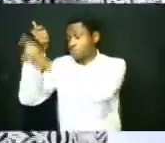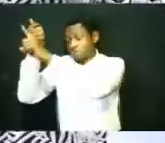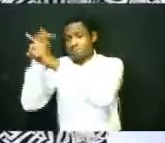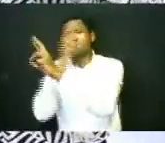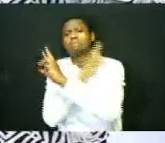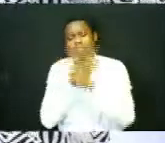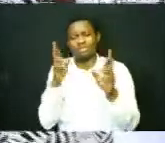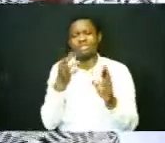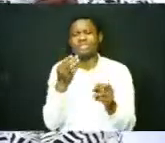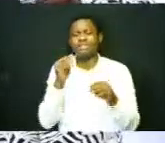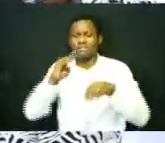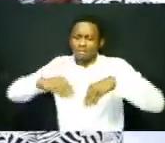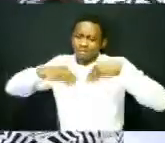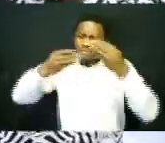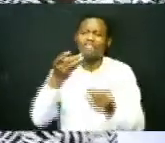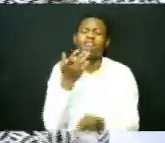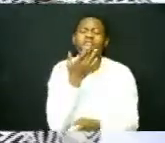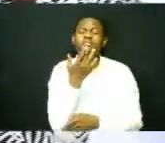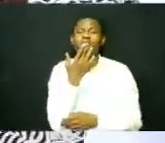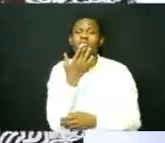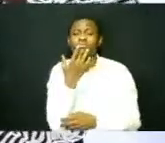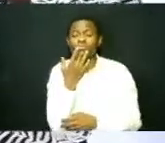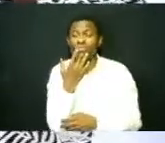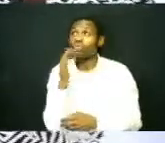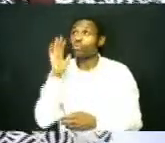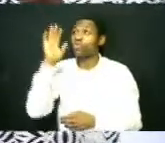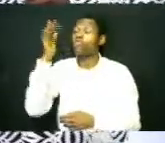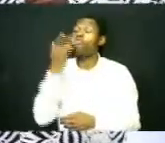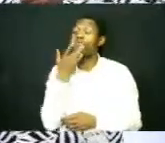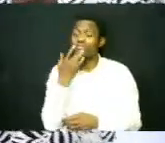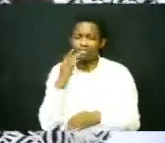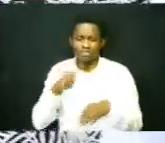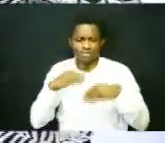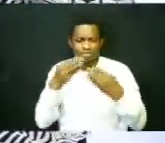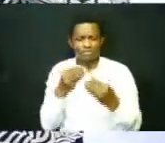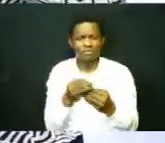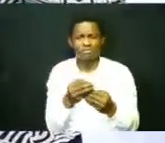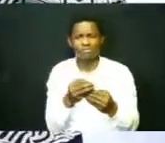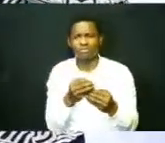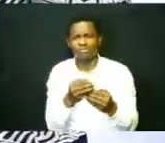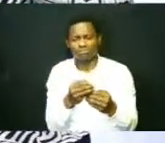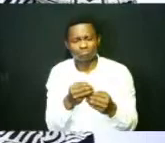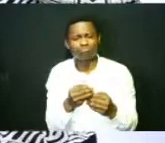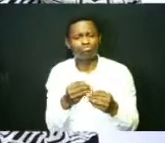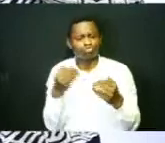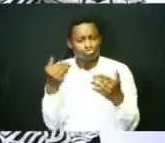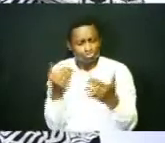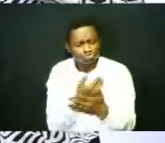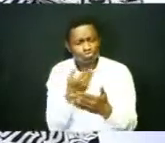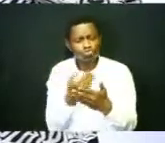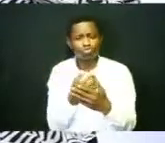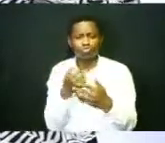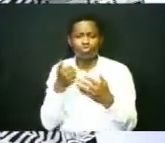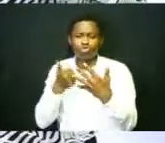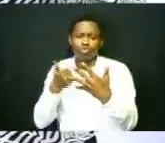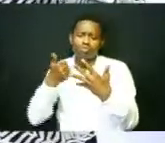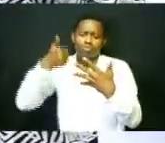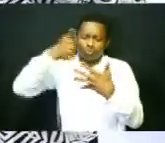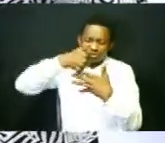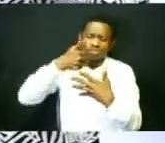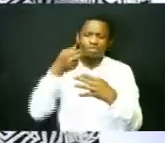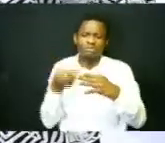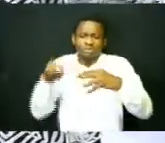And his favor is going to produce supernatural promotion and increase in your